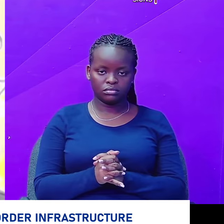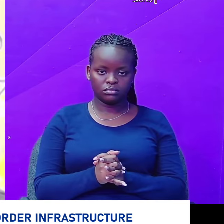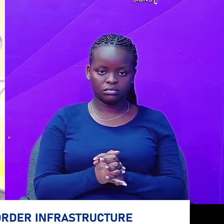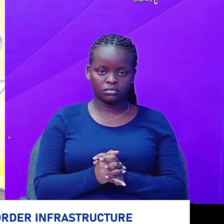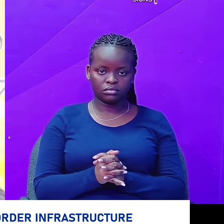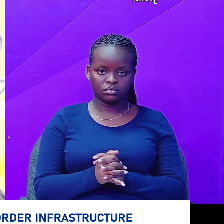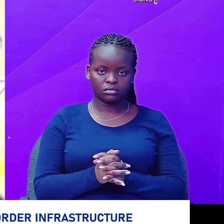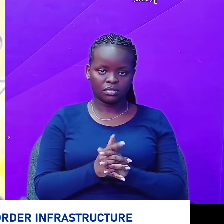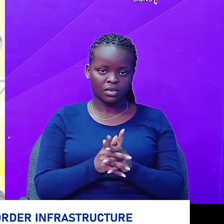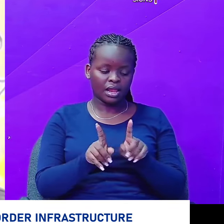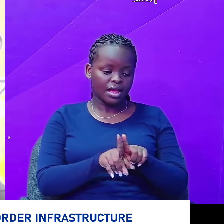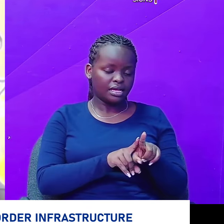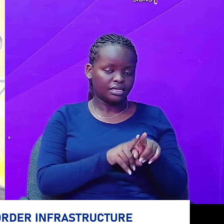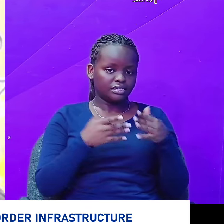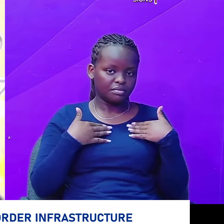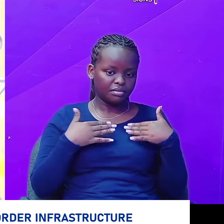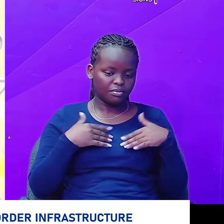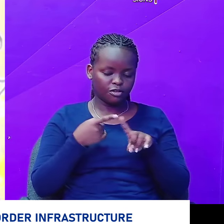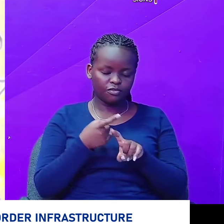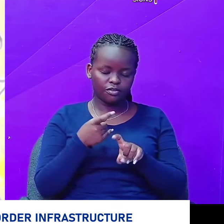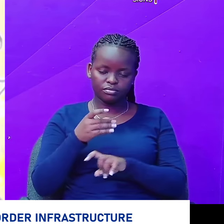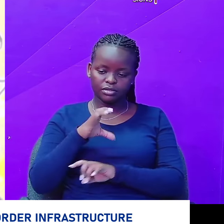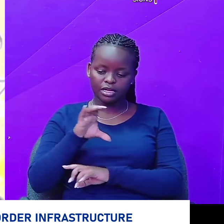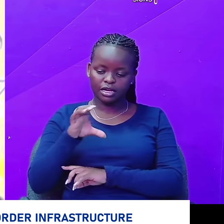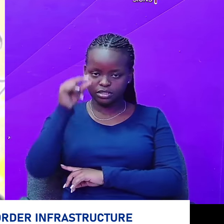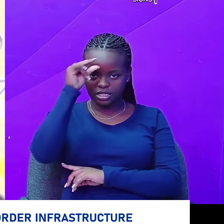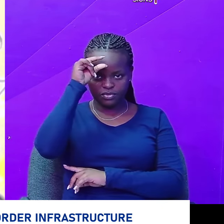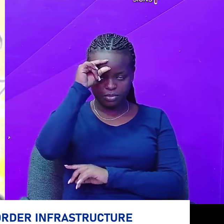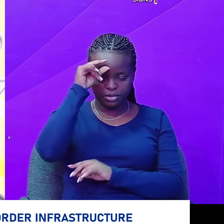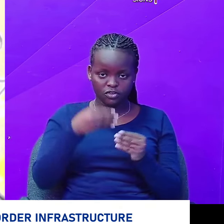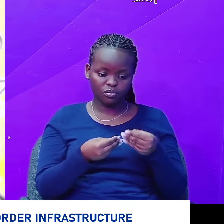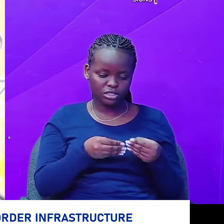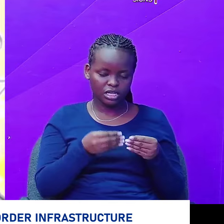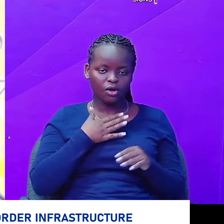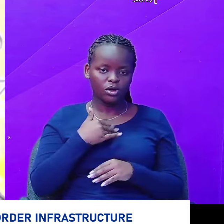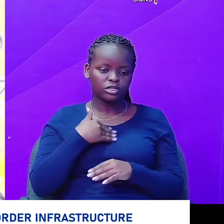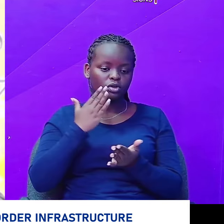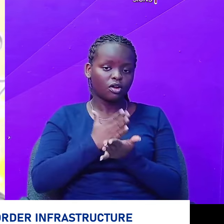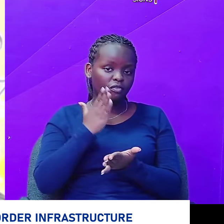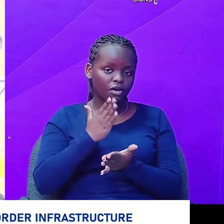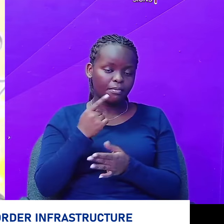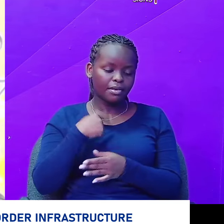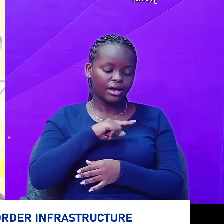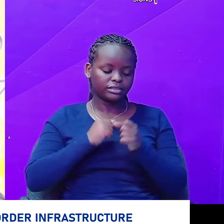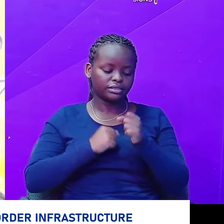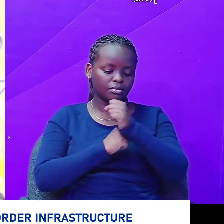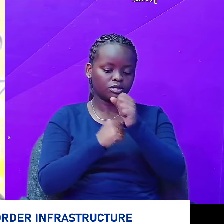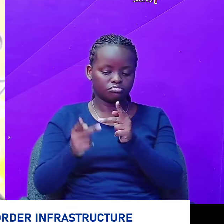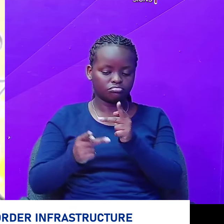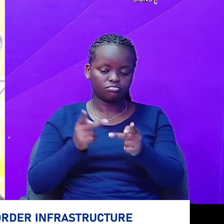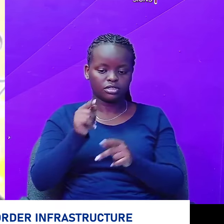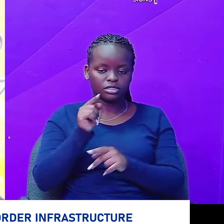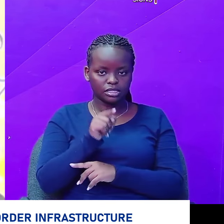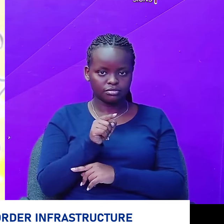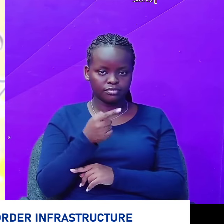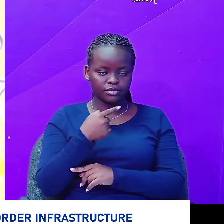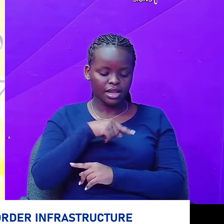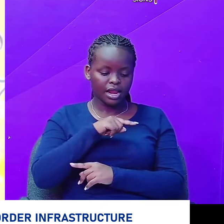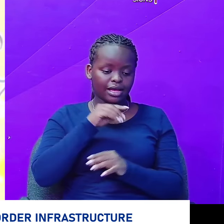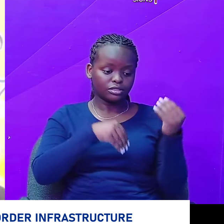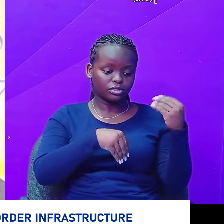As the delegation from the county government of Busia, we just want to affirm that we support this process. We have